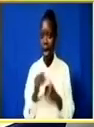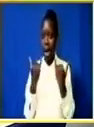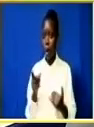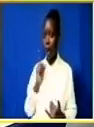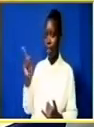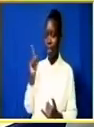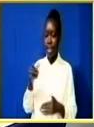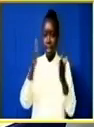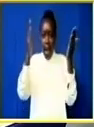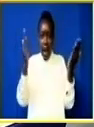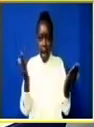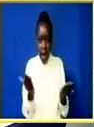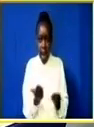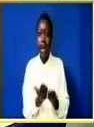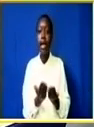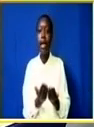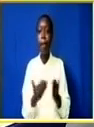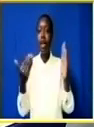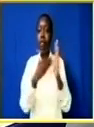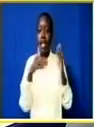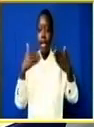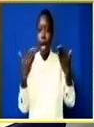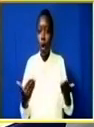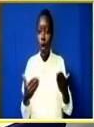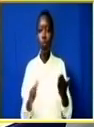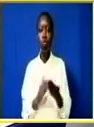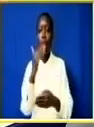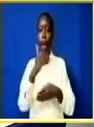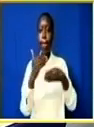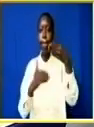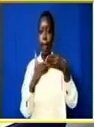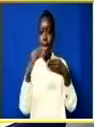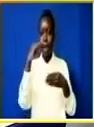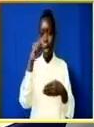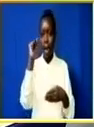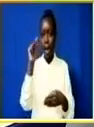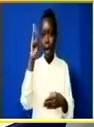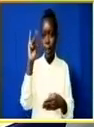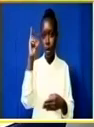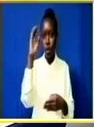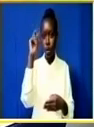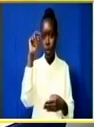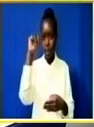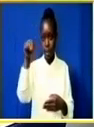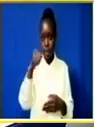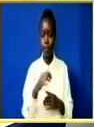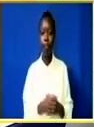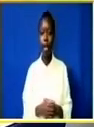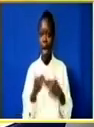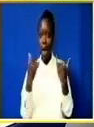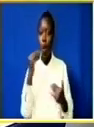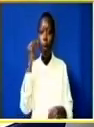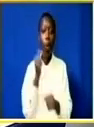is prevented by building what we call gabions. Oh, okay. Now, for your